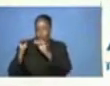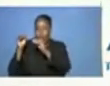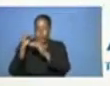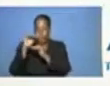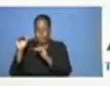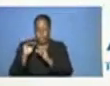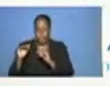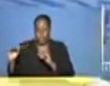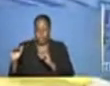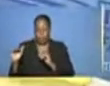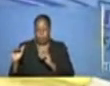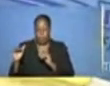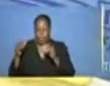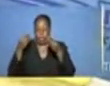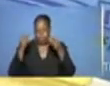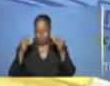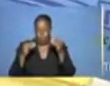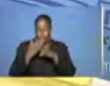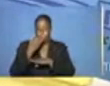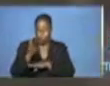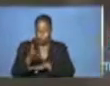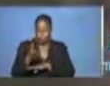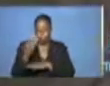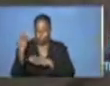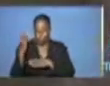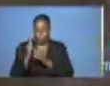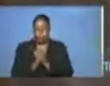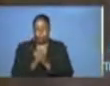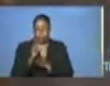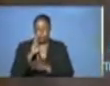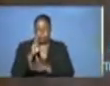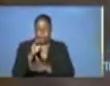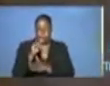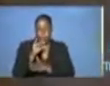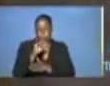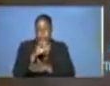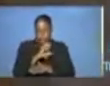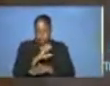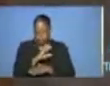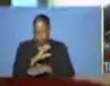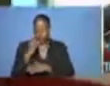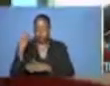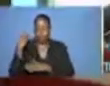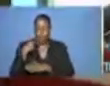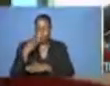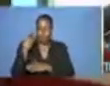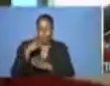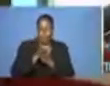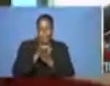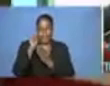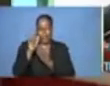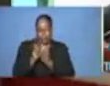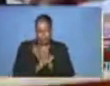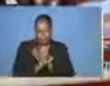400 distributors nationwide through its sales channels. BAIC Chairman Leroy Major says back in April, the